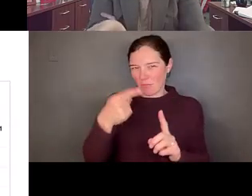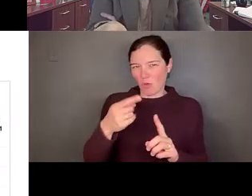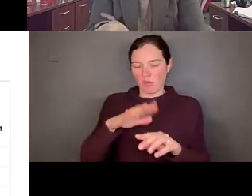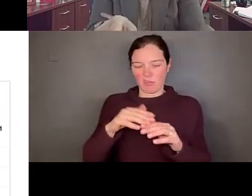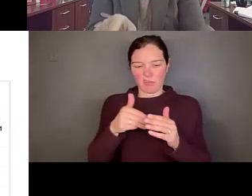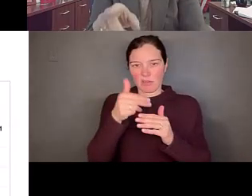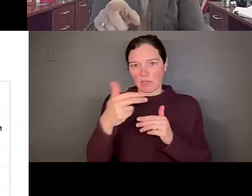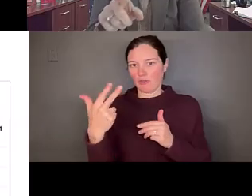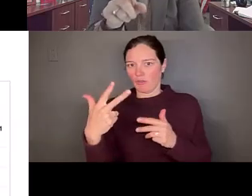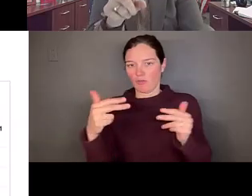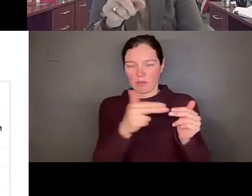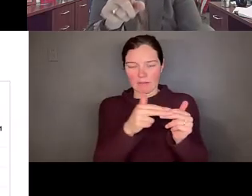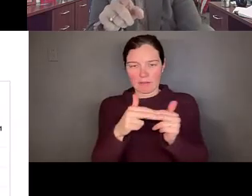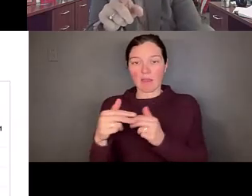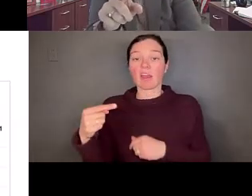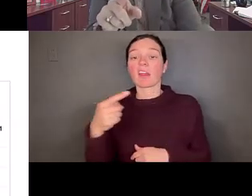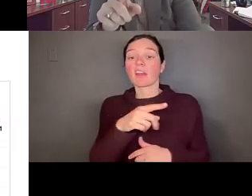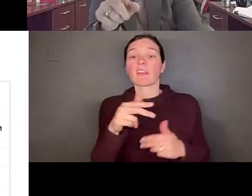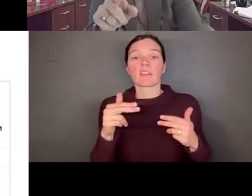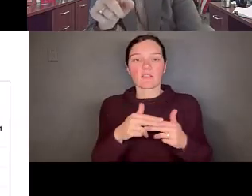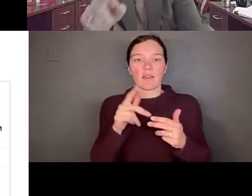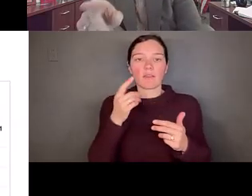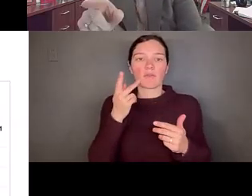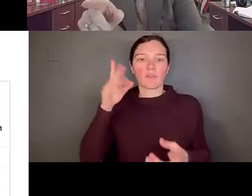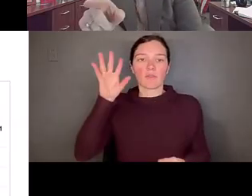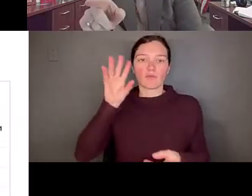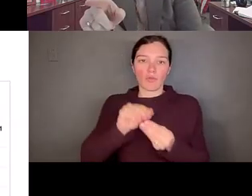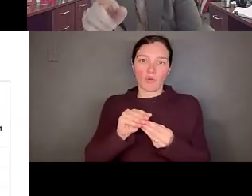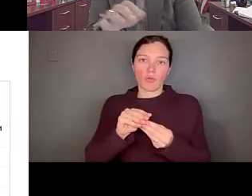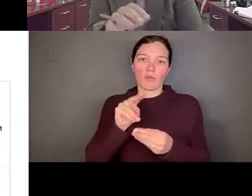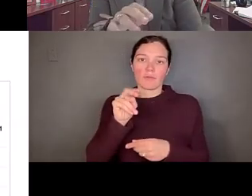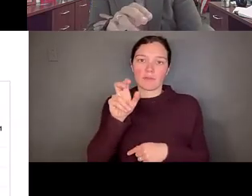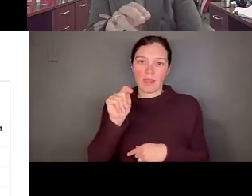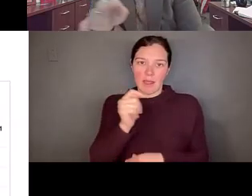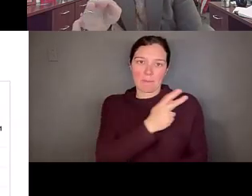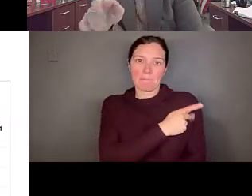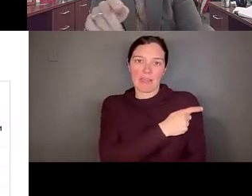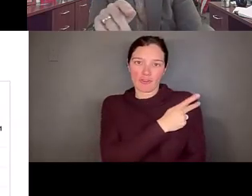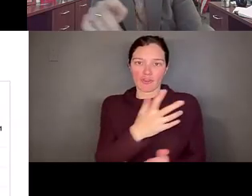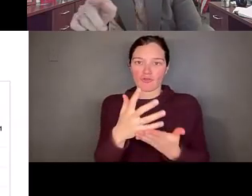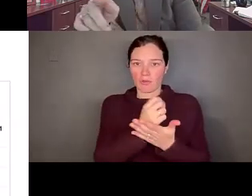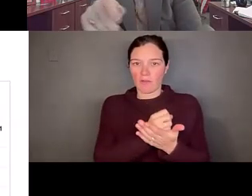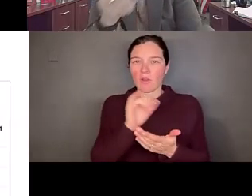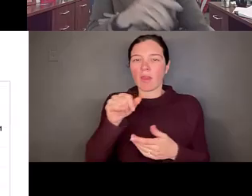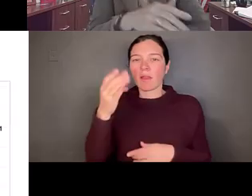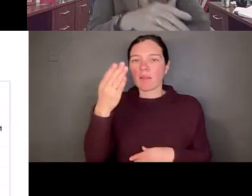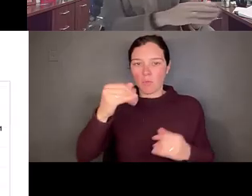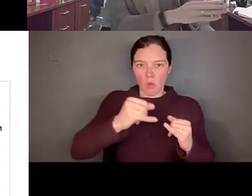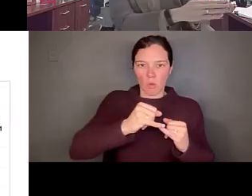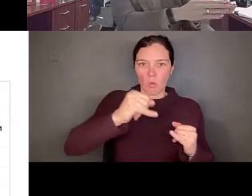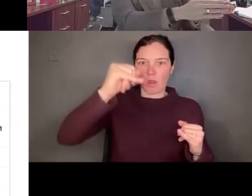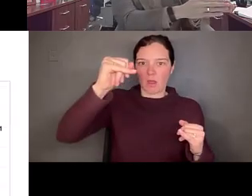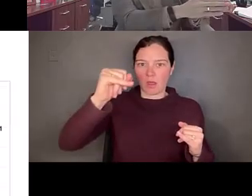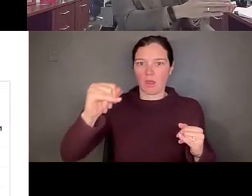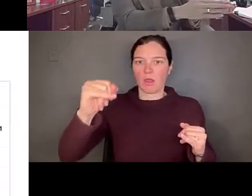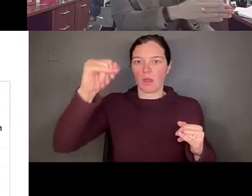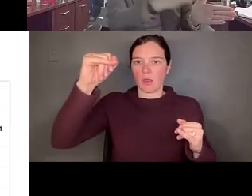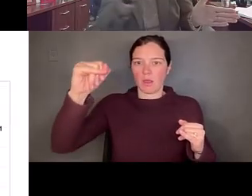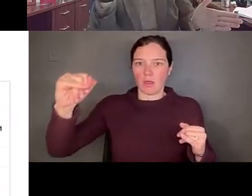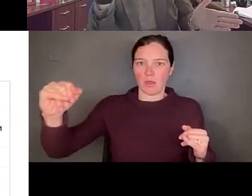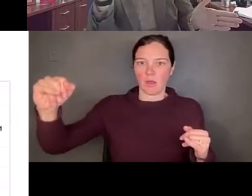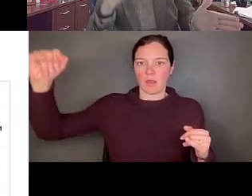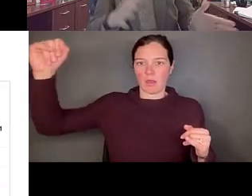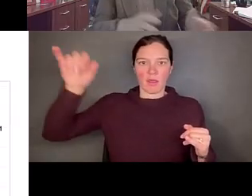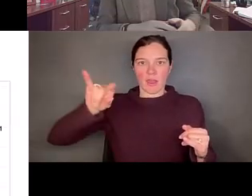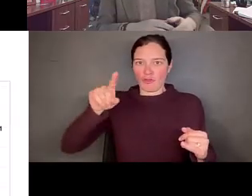On this slide, you'll see total net patient revenue, which is the blue line that is the representation of just